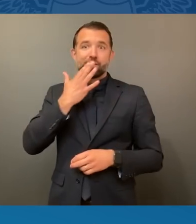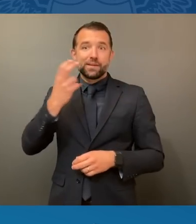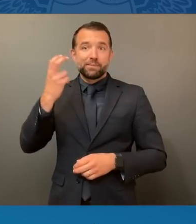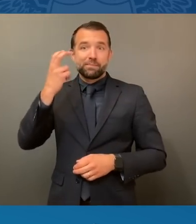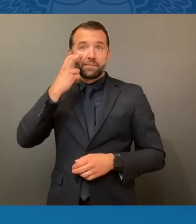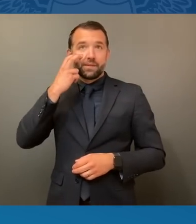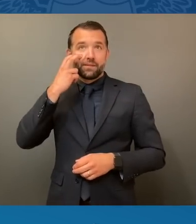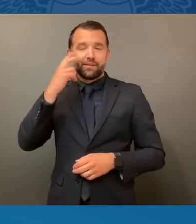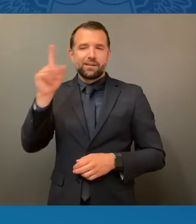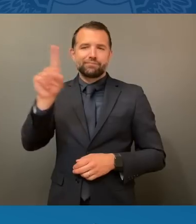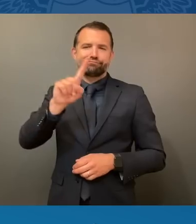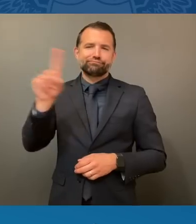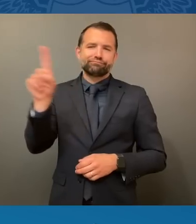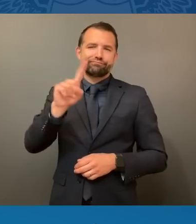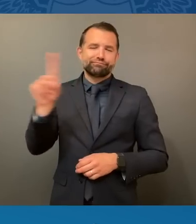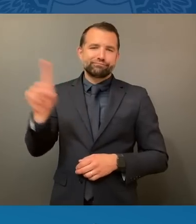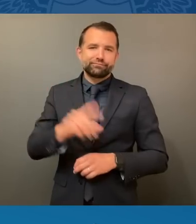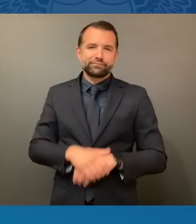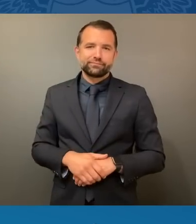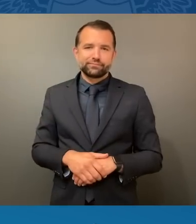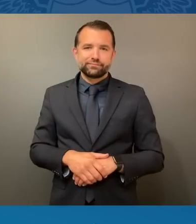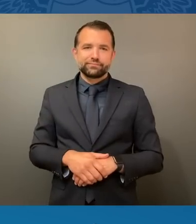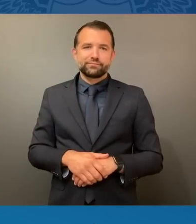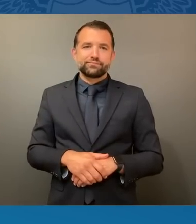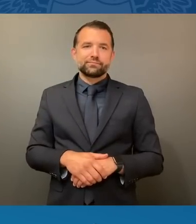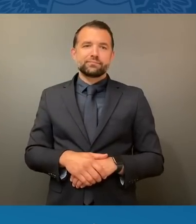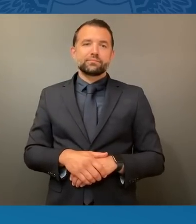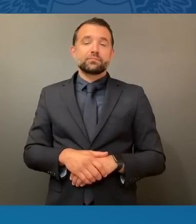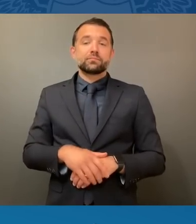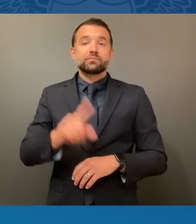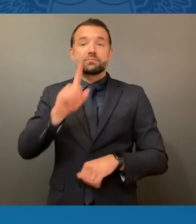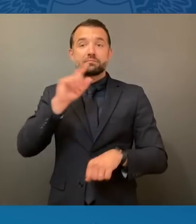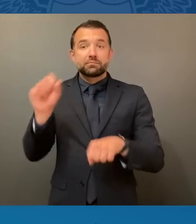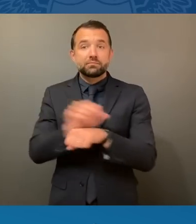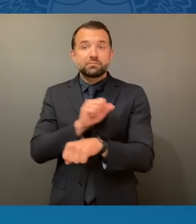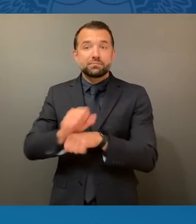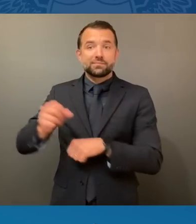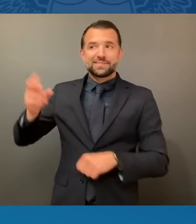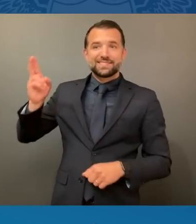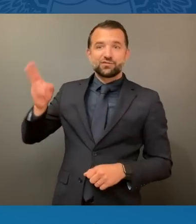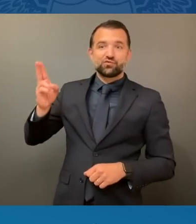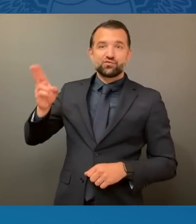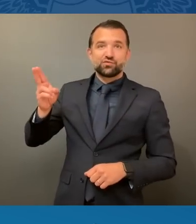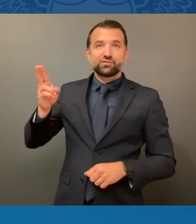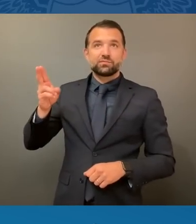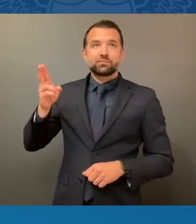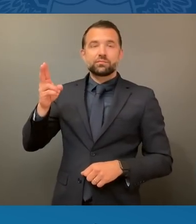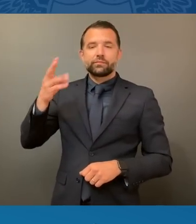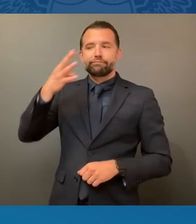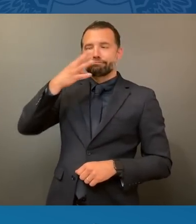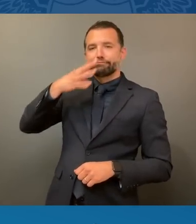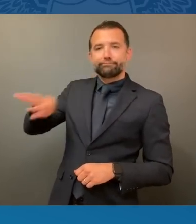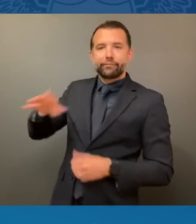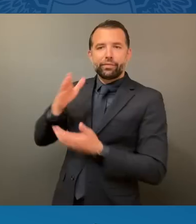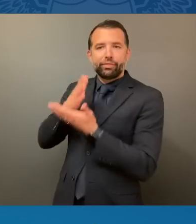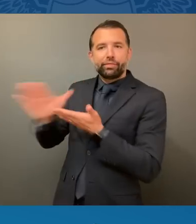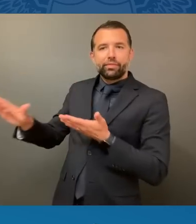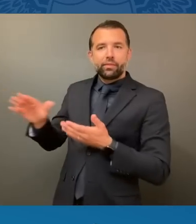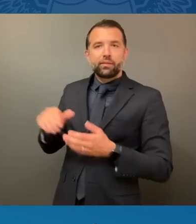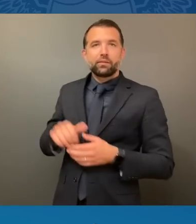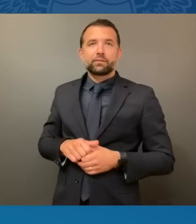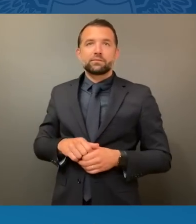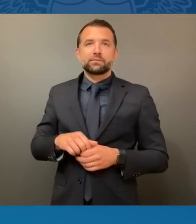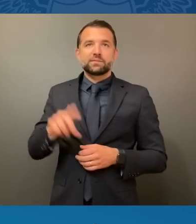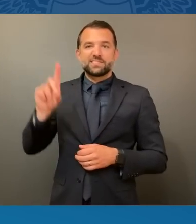when in fact, it is about being blind to history, being blind to data,